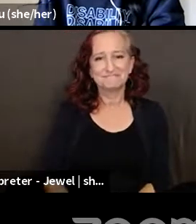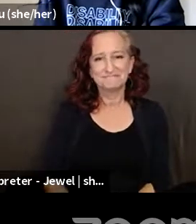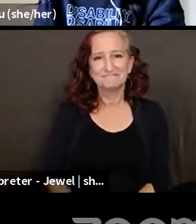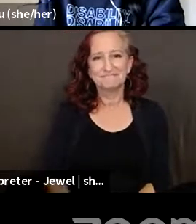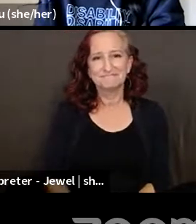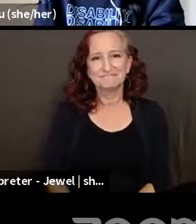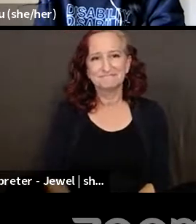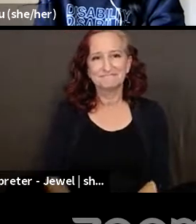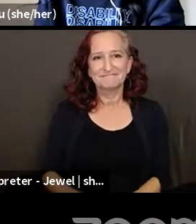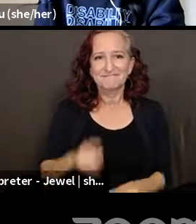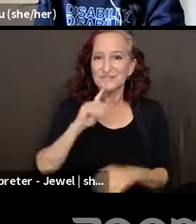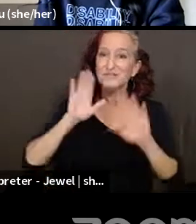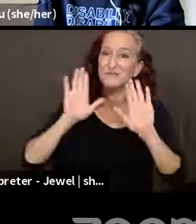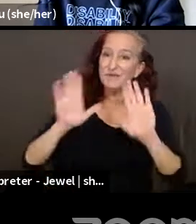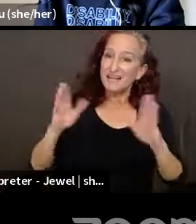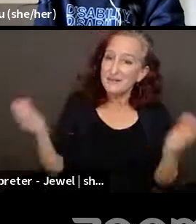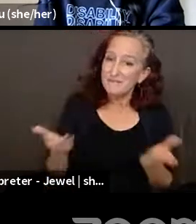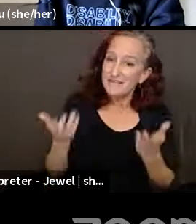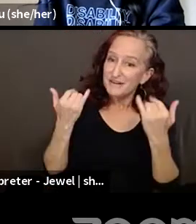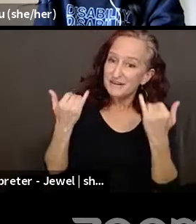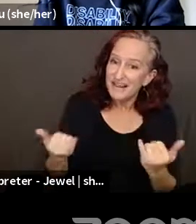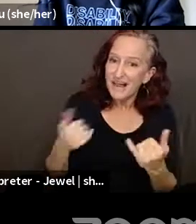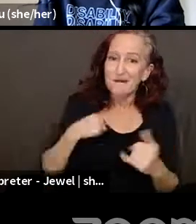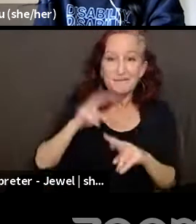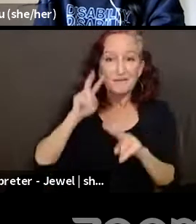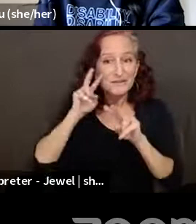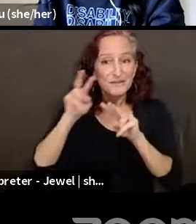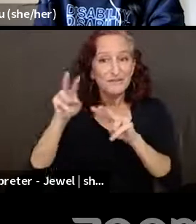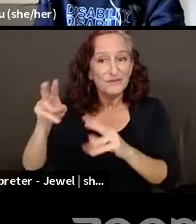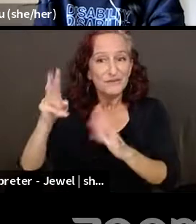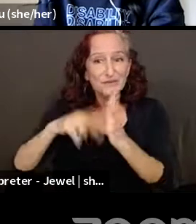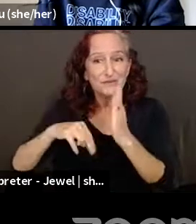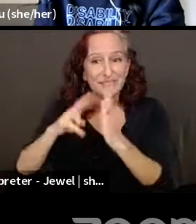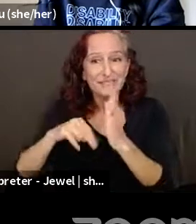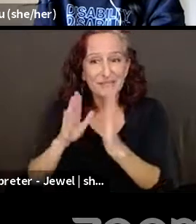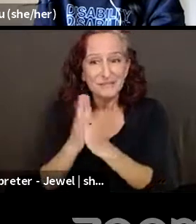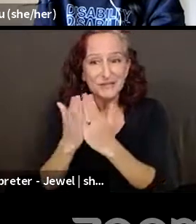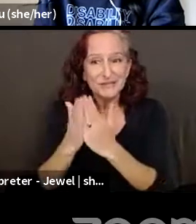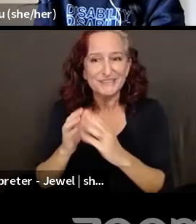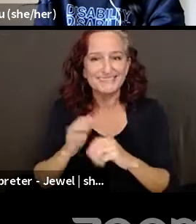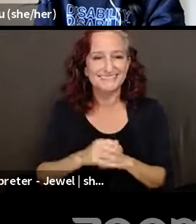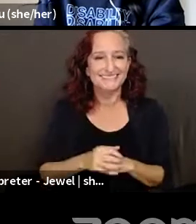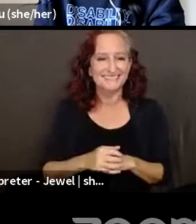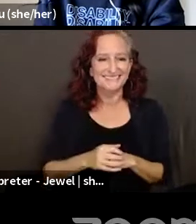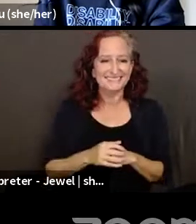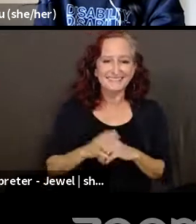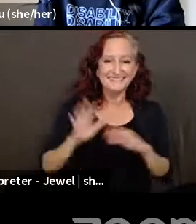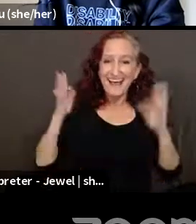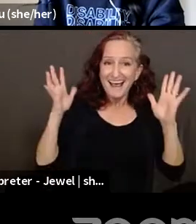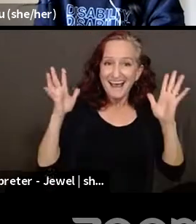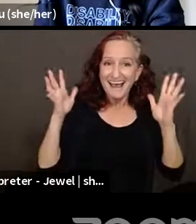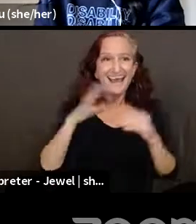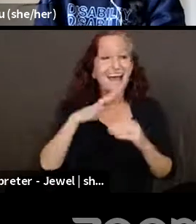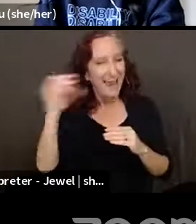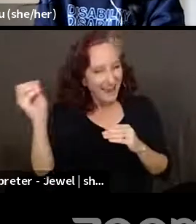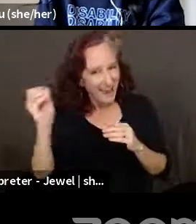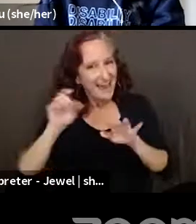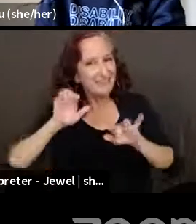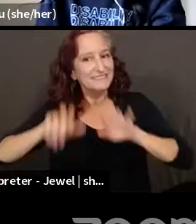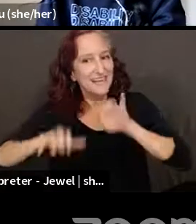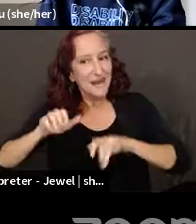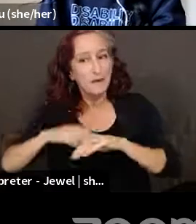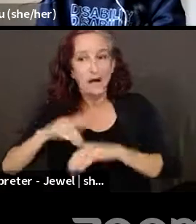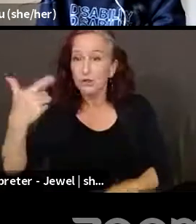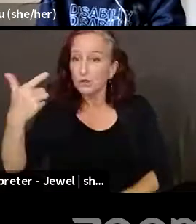It's great to be here now, and I can't wait to read the book. Thank you, Steve. And review it on Goodreads, of course.